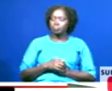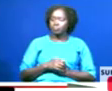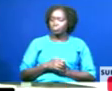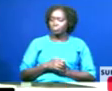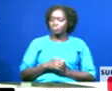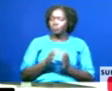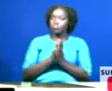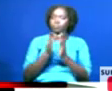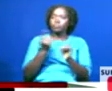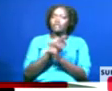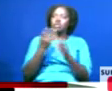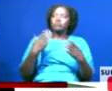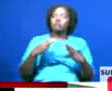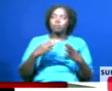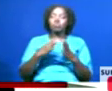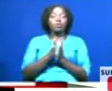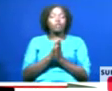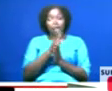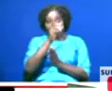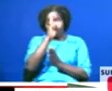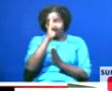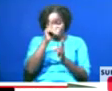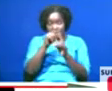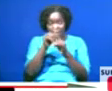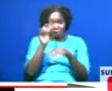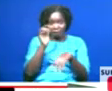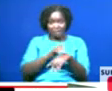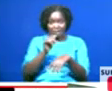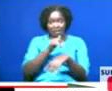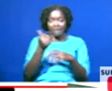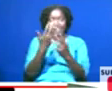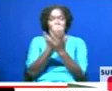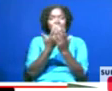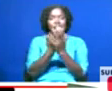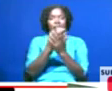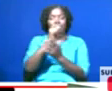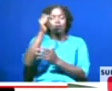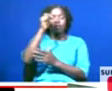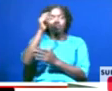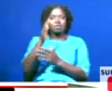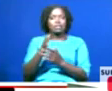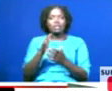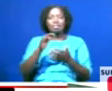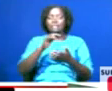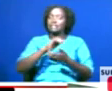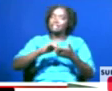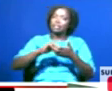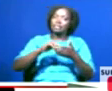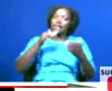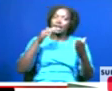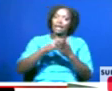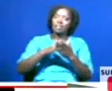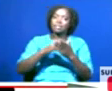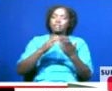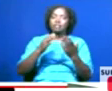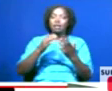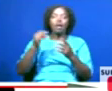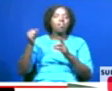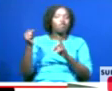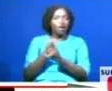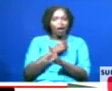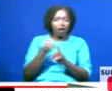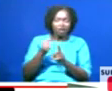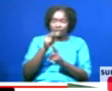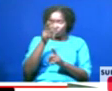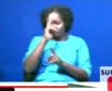Several people, including a police officer, were injured and others arrested as protesters engaged the anti-riot police officers in running battles in